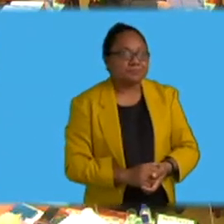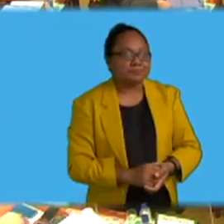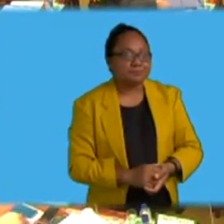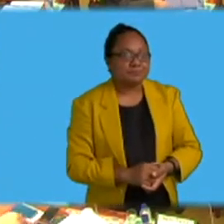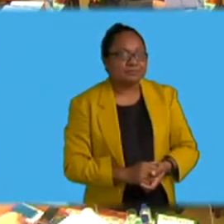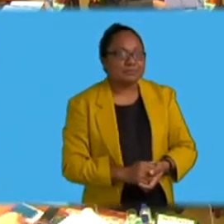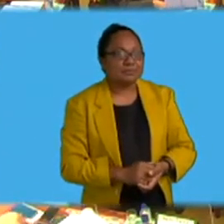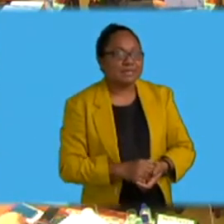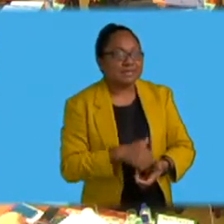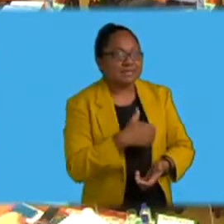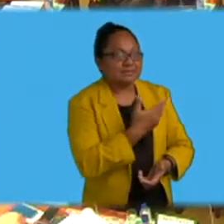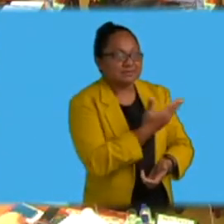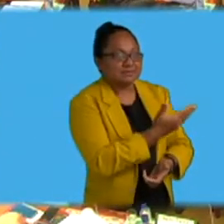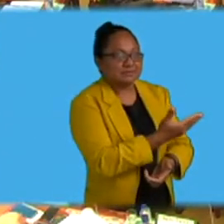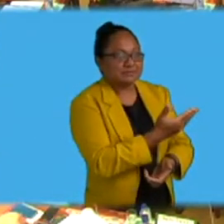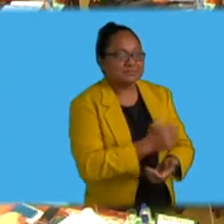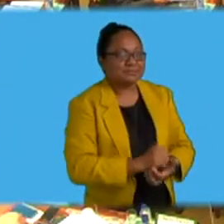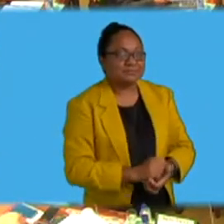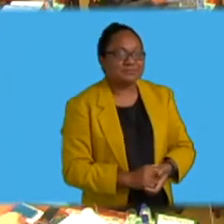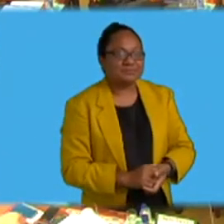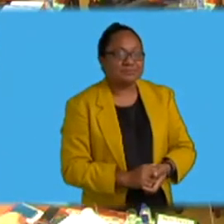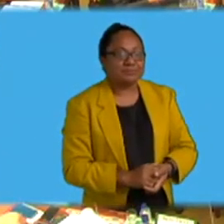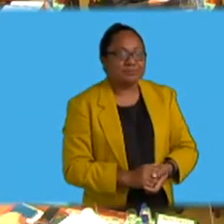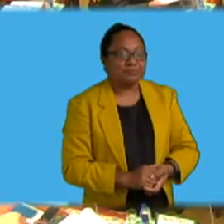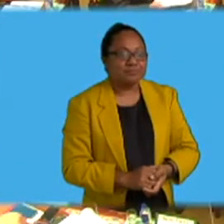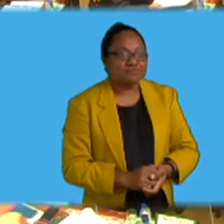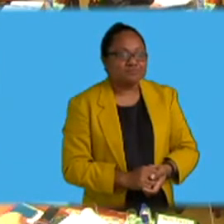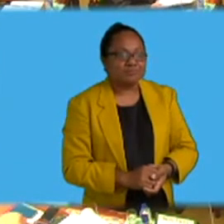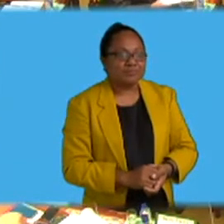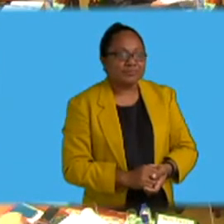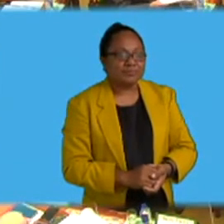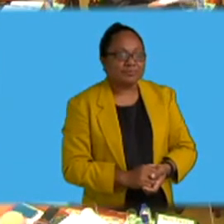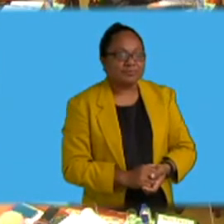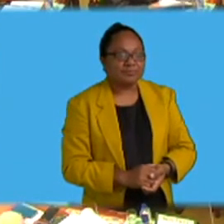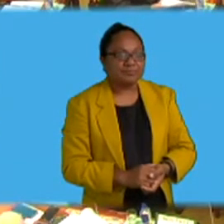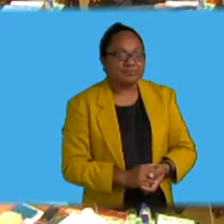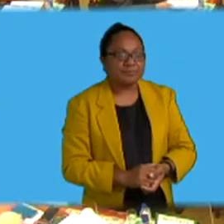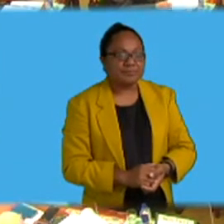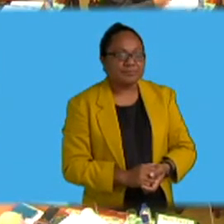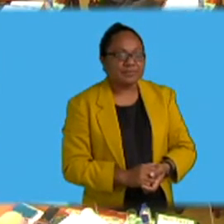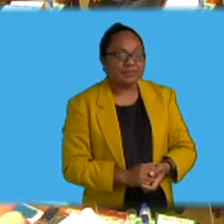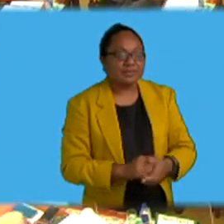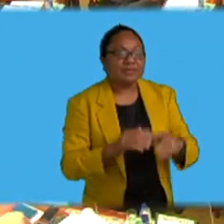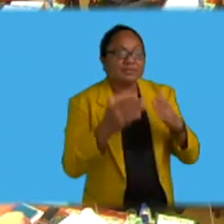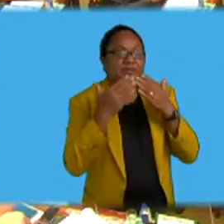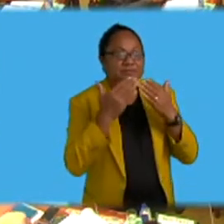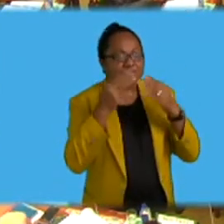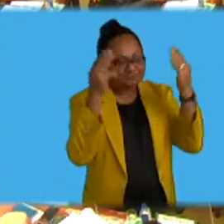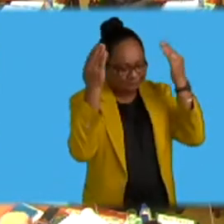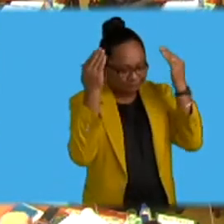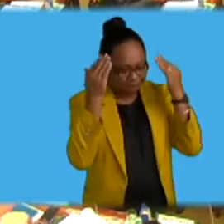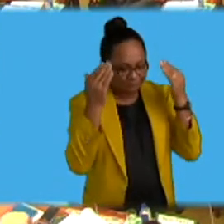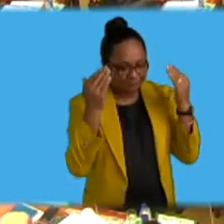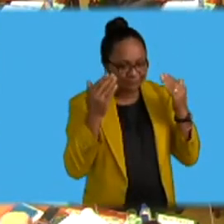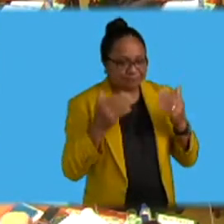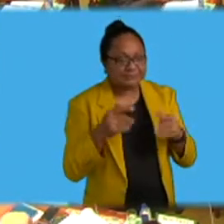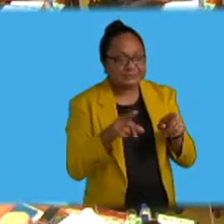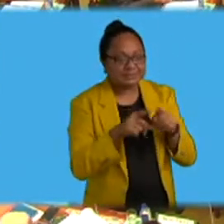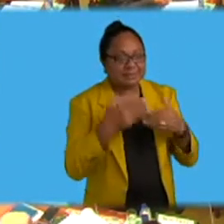Thank you, Madam Speaker, and I also thank the Honourable Member. Madam Speaker,